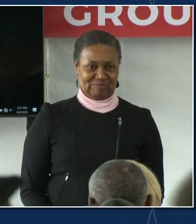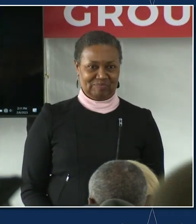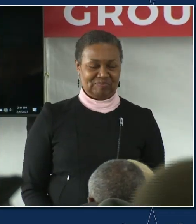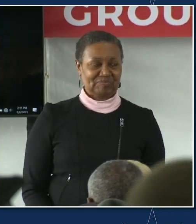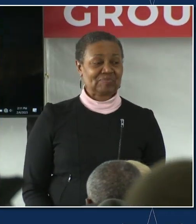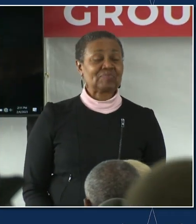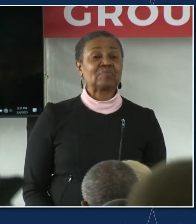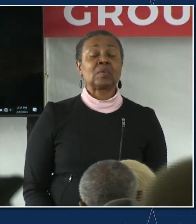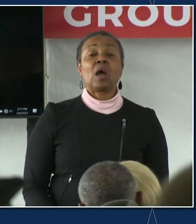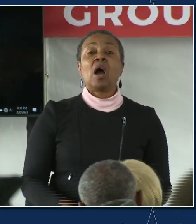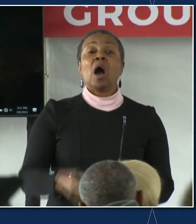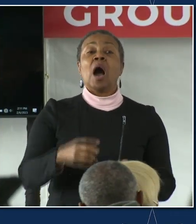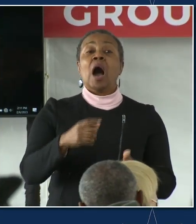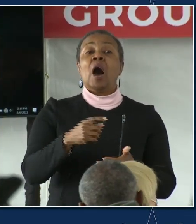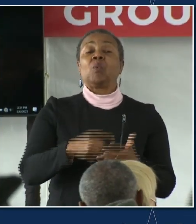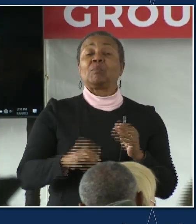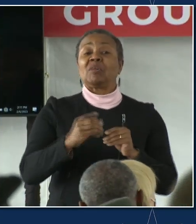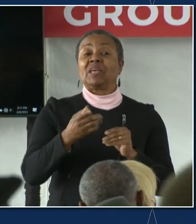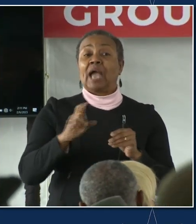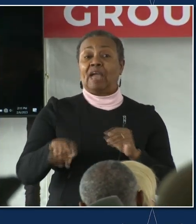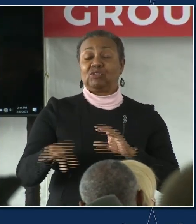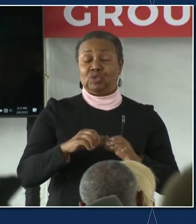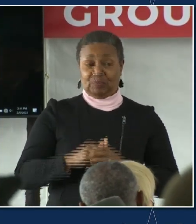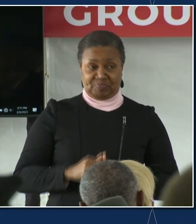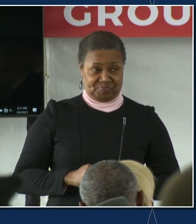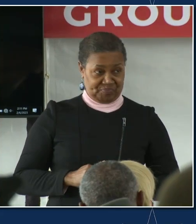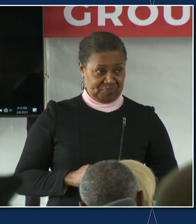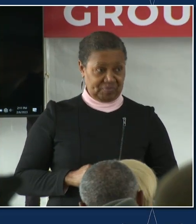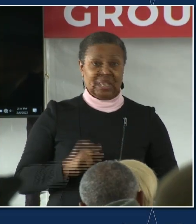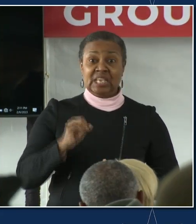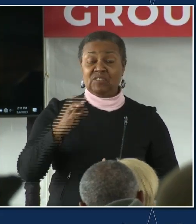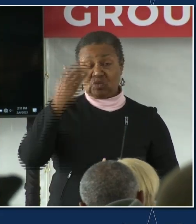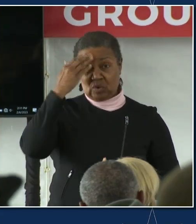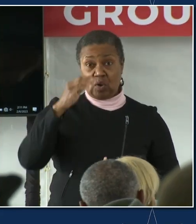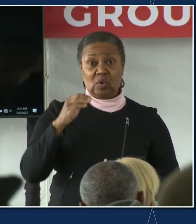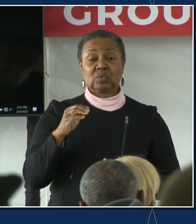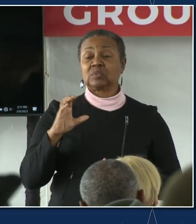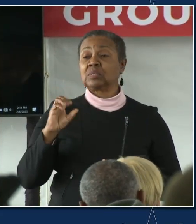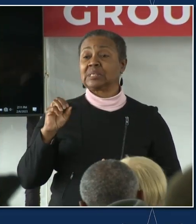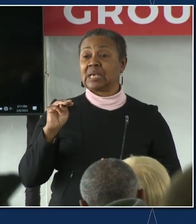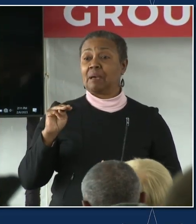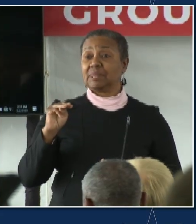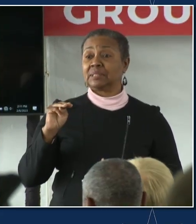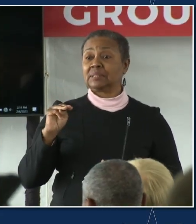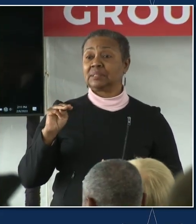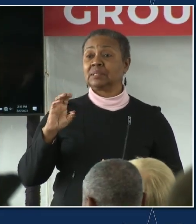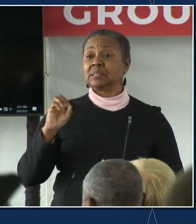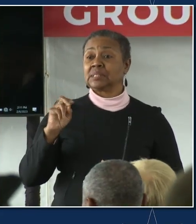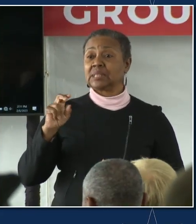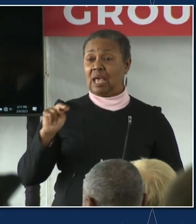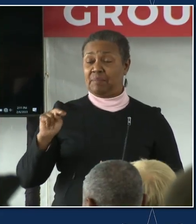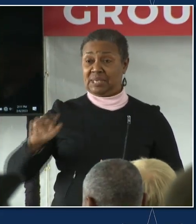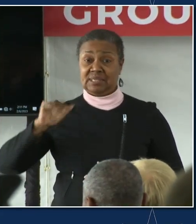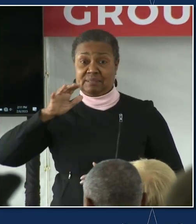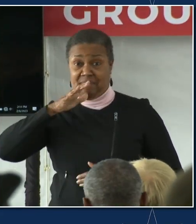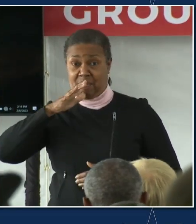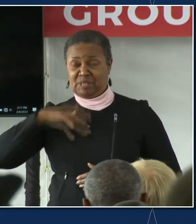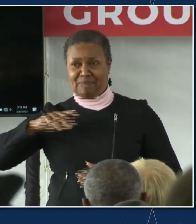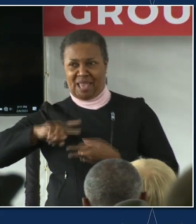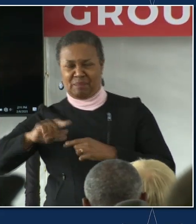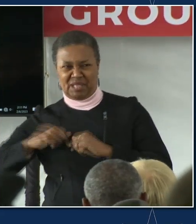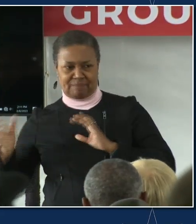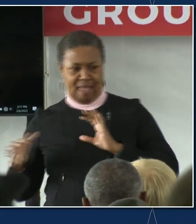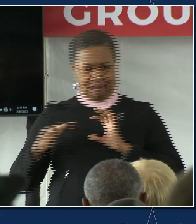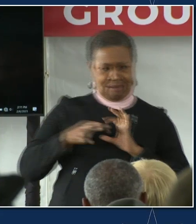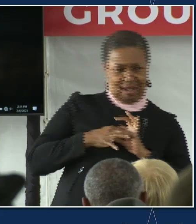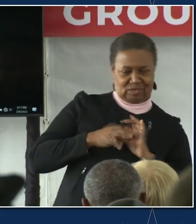Okay, one thing I was supposed to do. For you all that don't know, Common's mom is my neighbor, and that's kind of like my connection